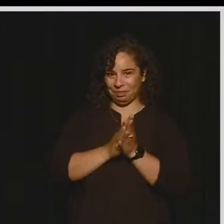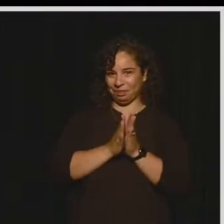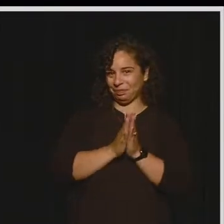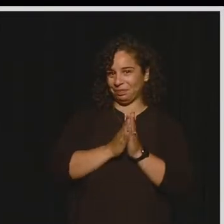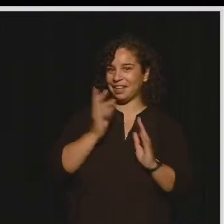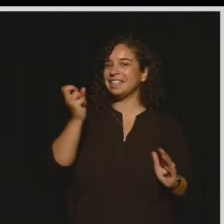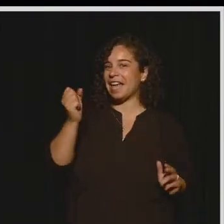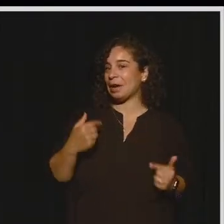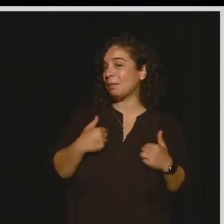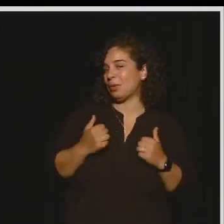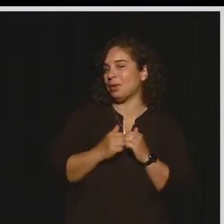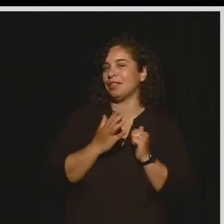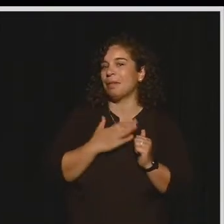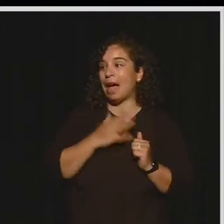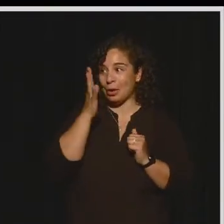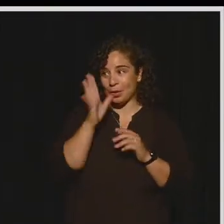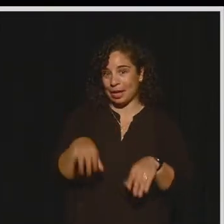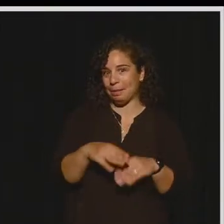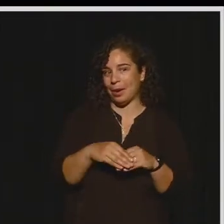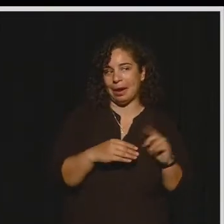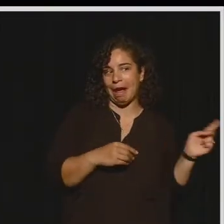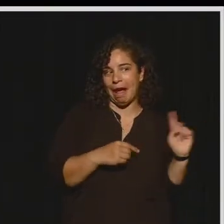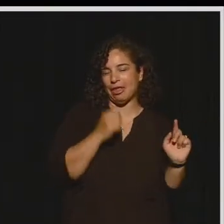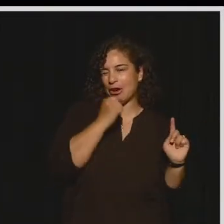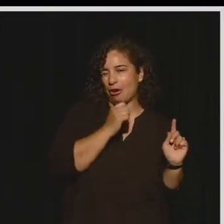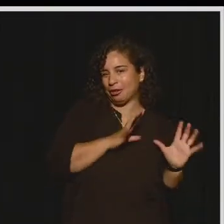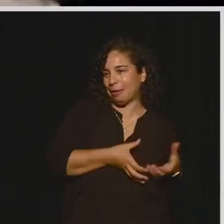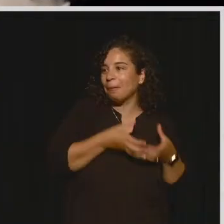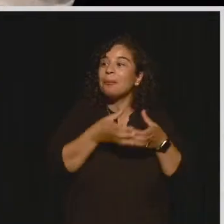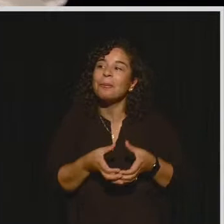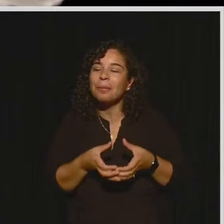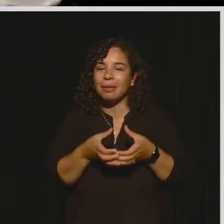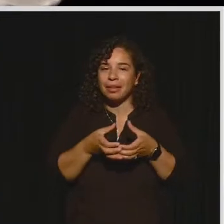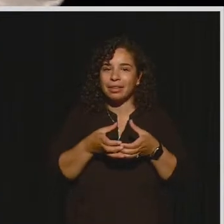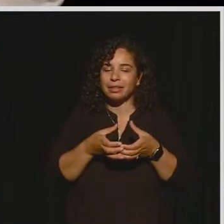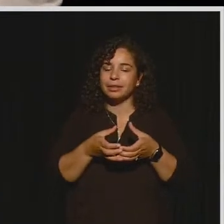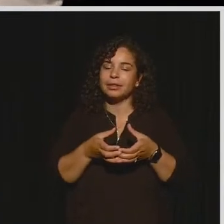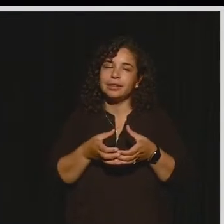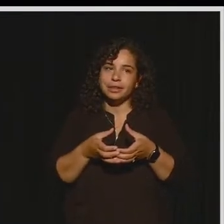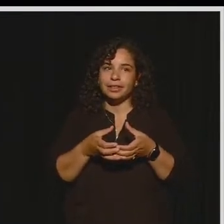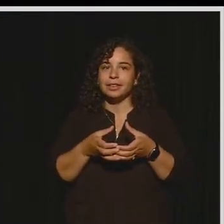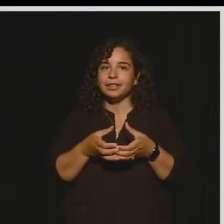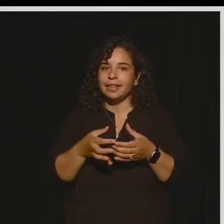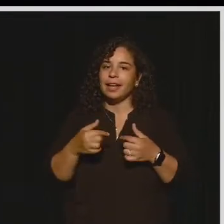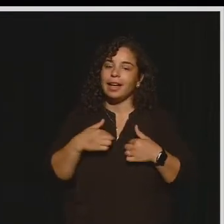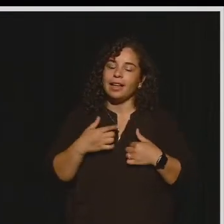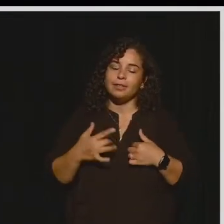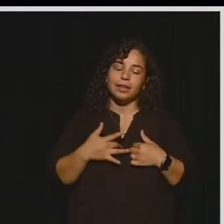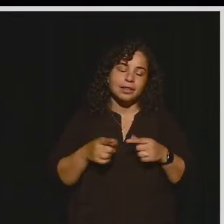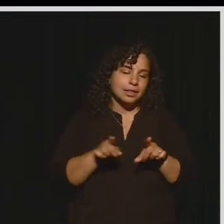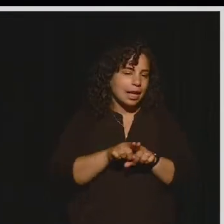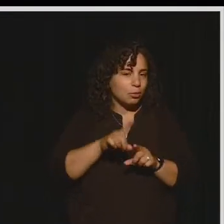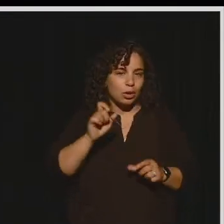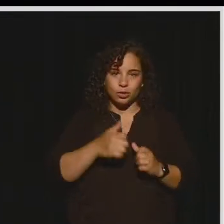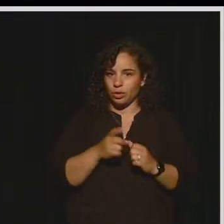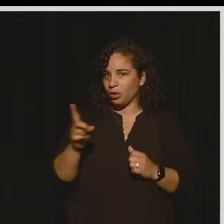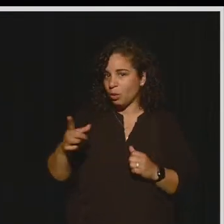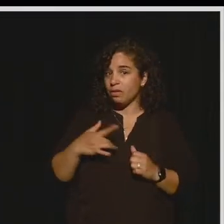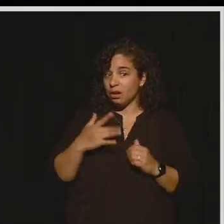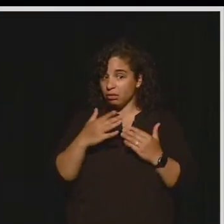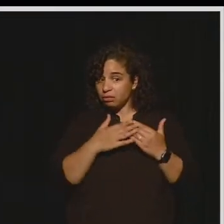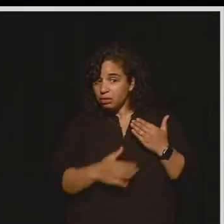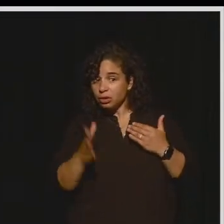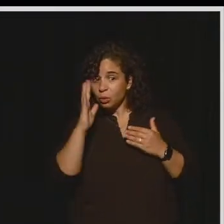gonna go to the bar. So I have the same kind of question as you. I don't know if it's the same. I don't know if they're going to survive in the same